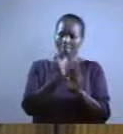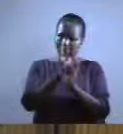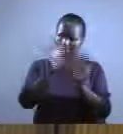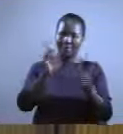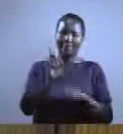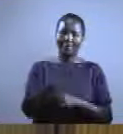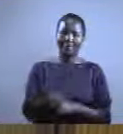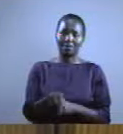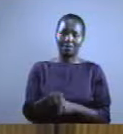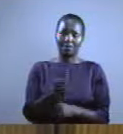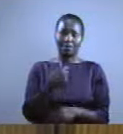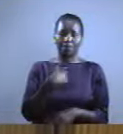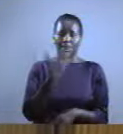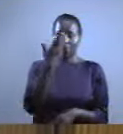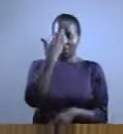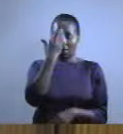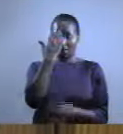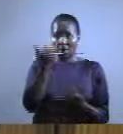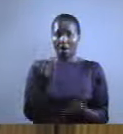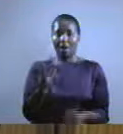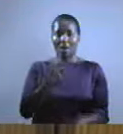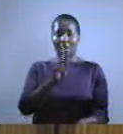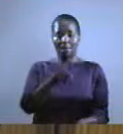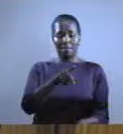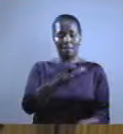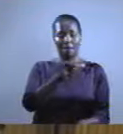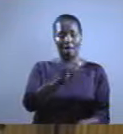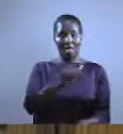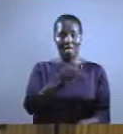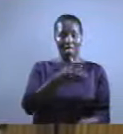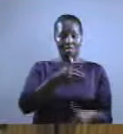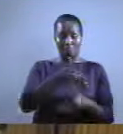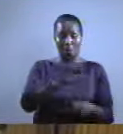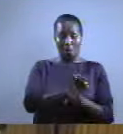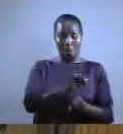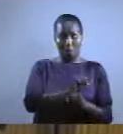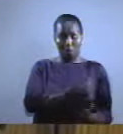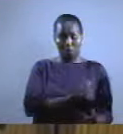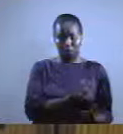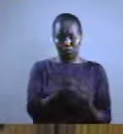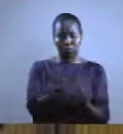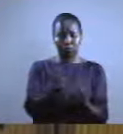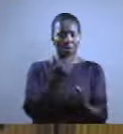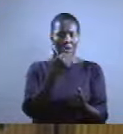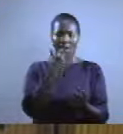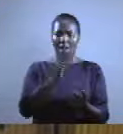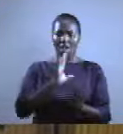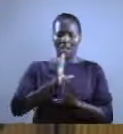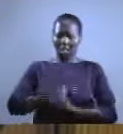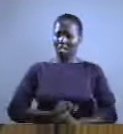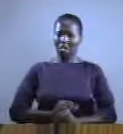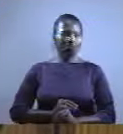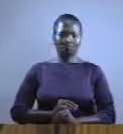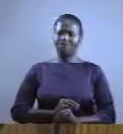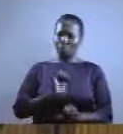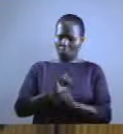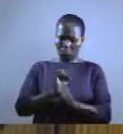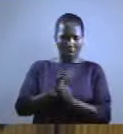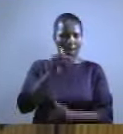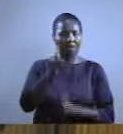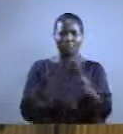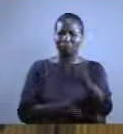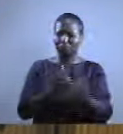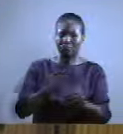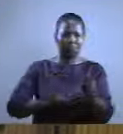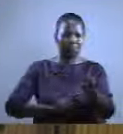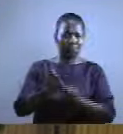doubt that the unstoppable PYA tsunami will never betray the confidence the youth continues to have in the